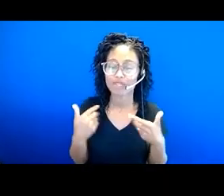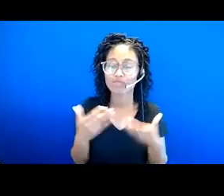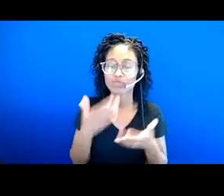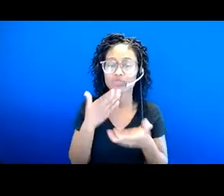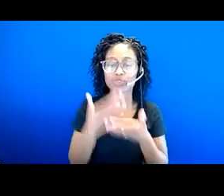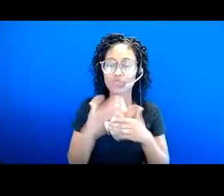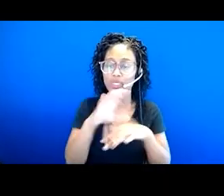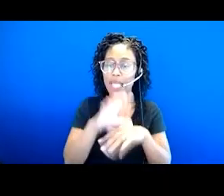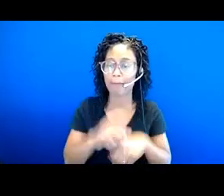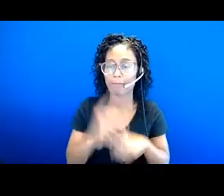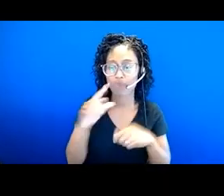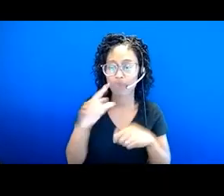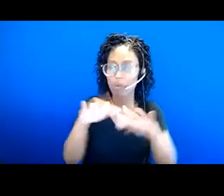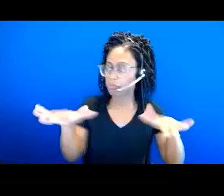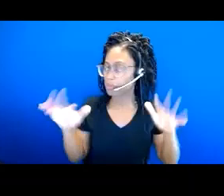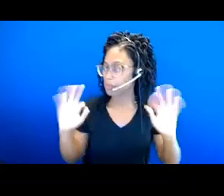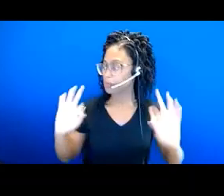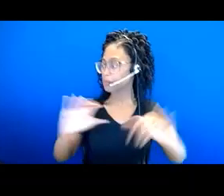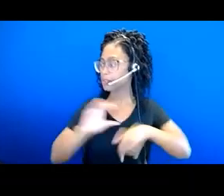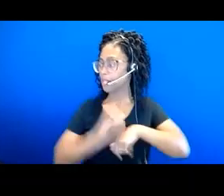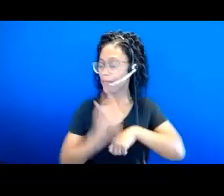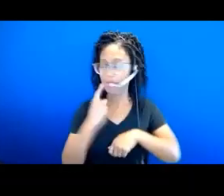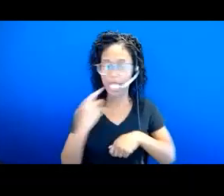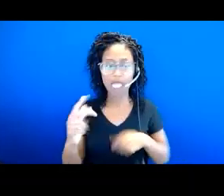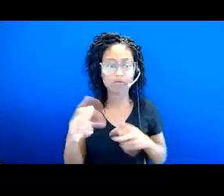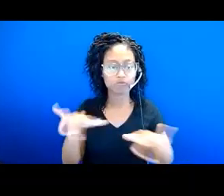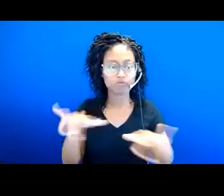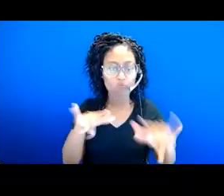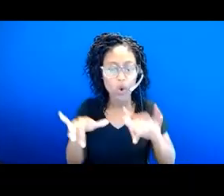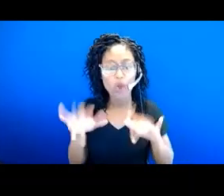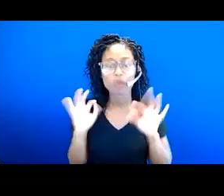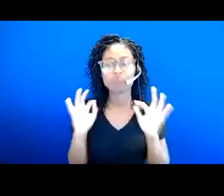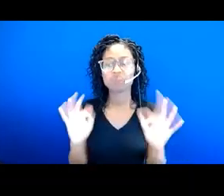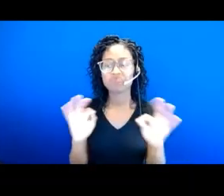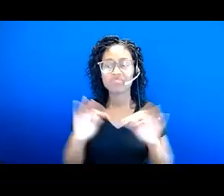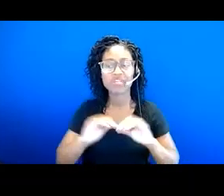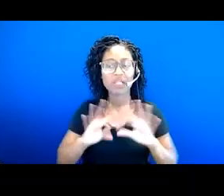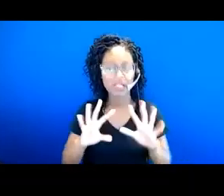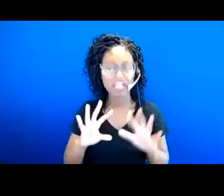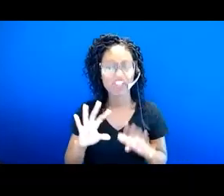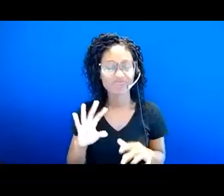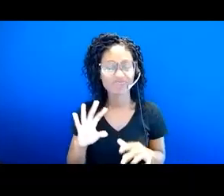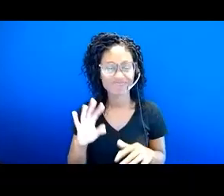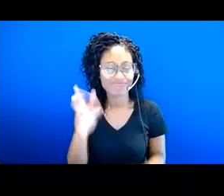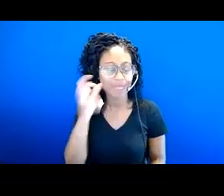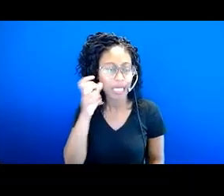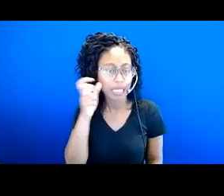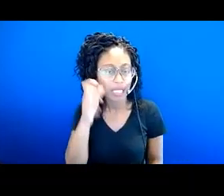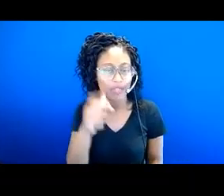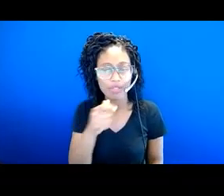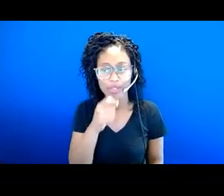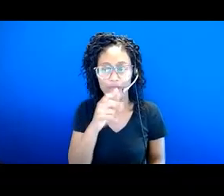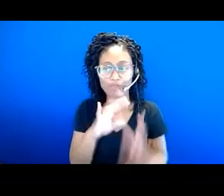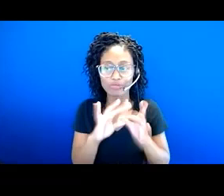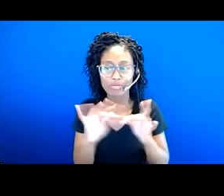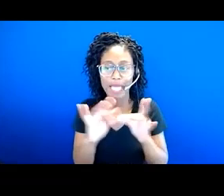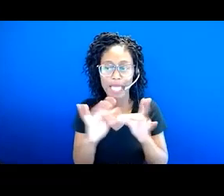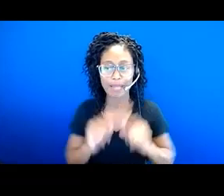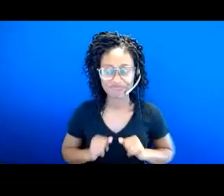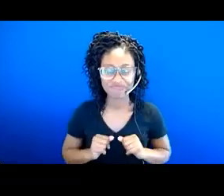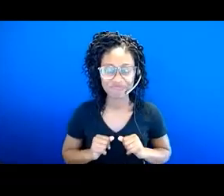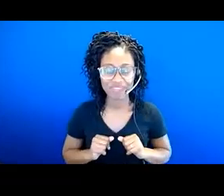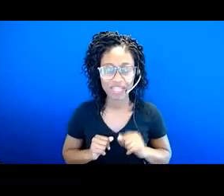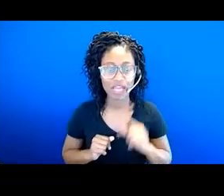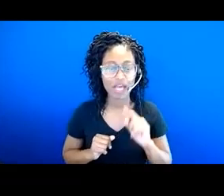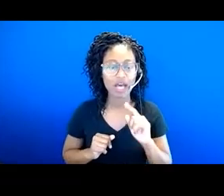iPoster, and in this case, specifically with narrations. I wanted to show you one other